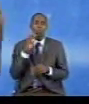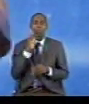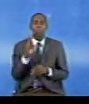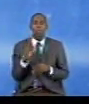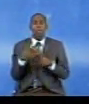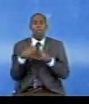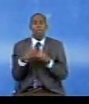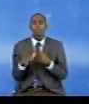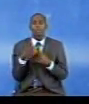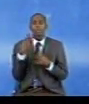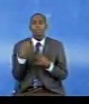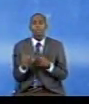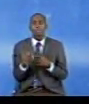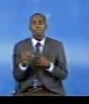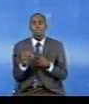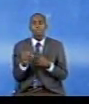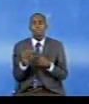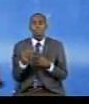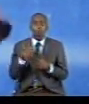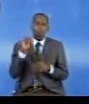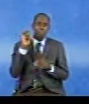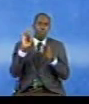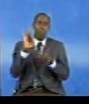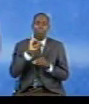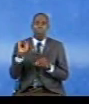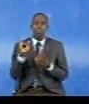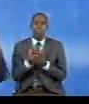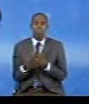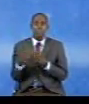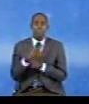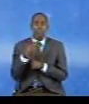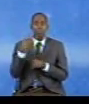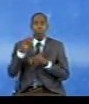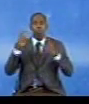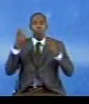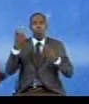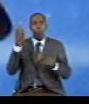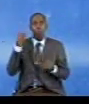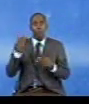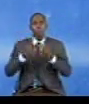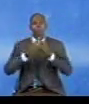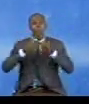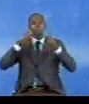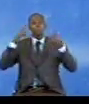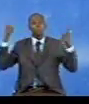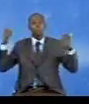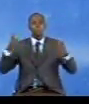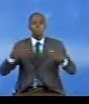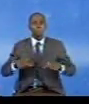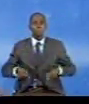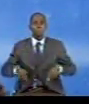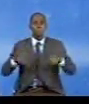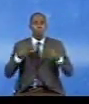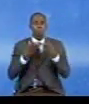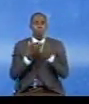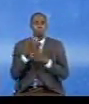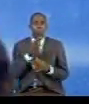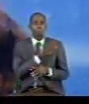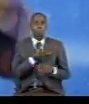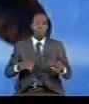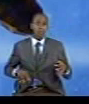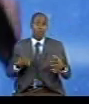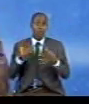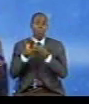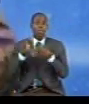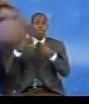after the message that day, the message was supernatural living through Christ collection. After the man of